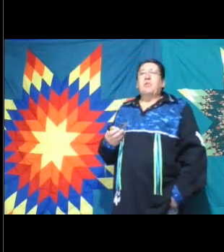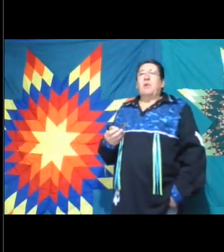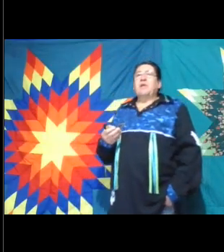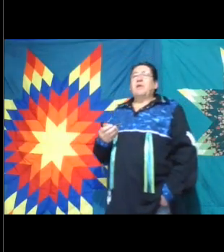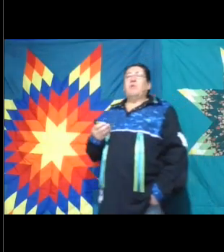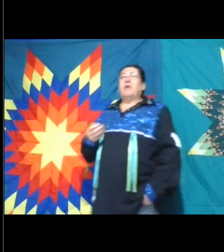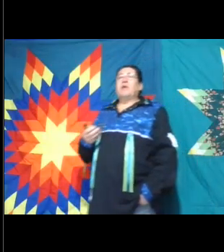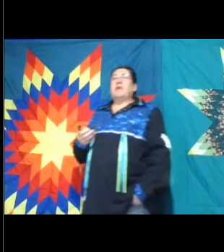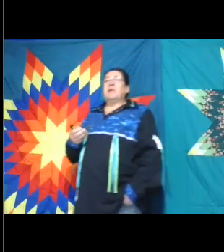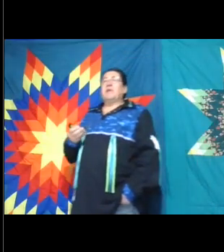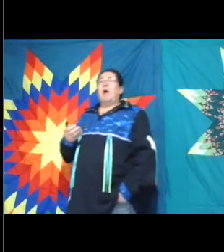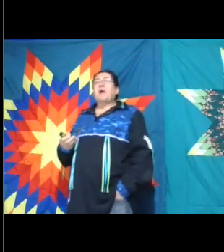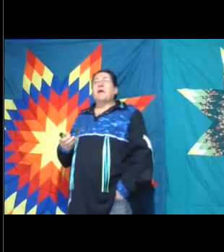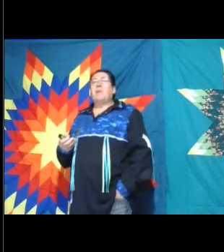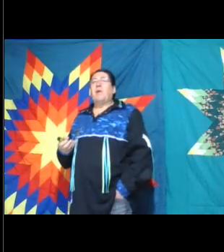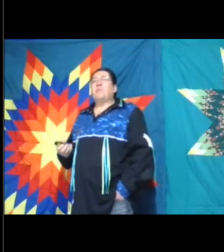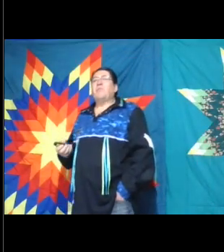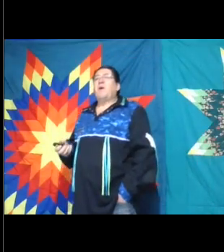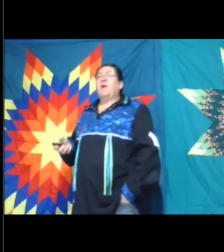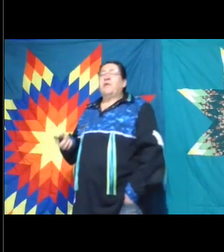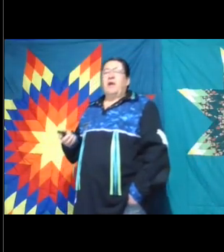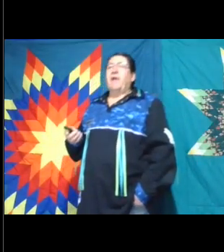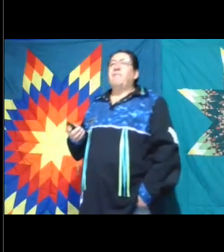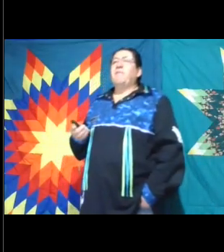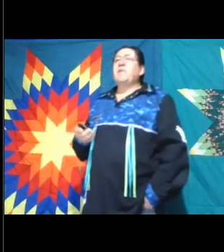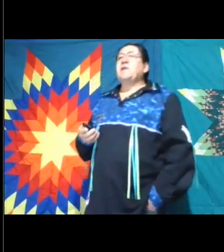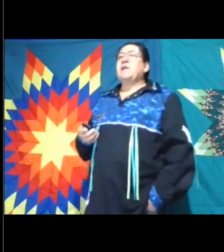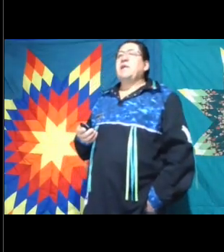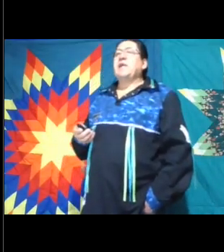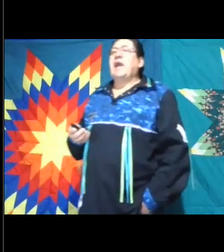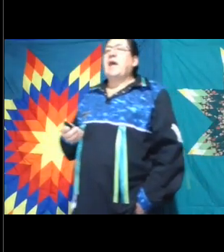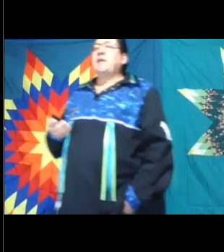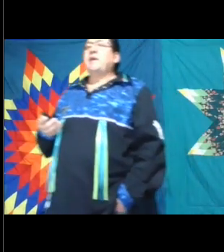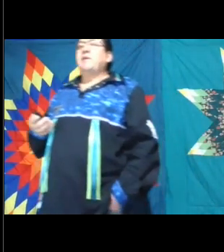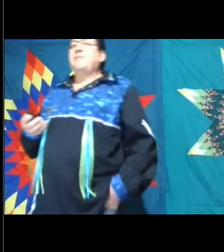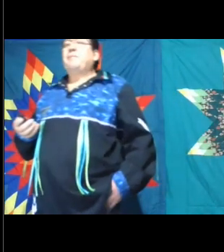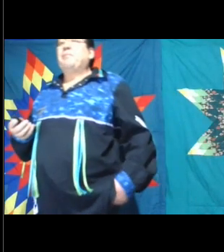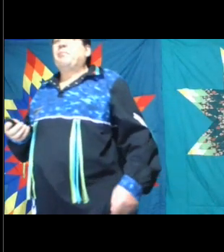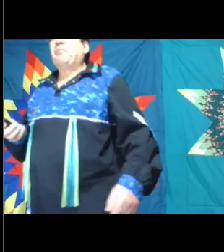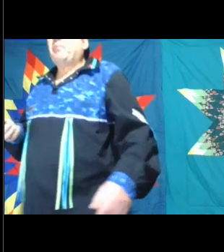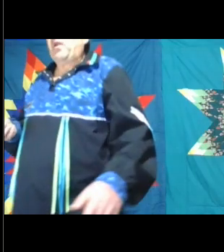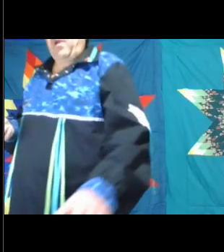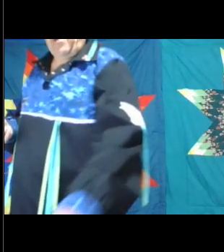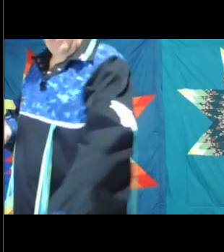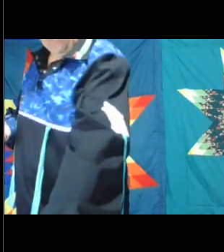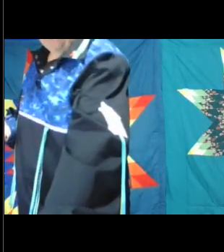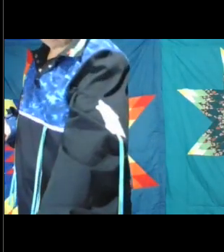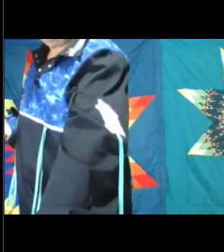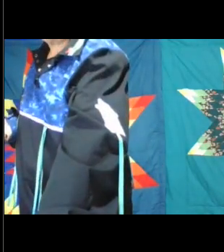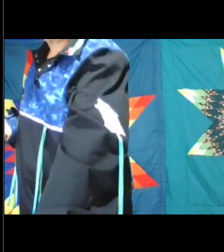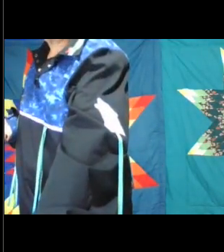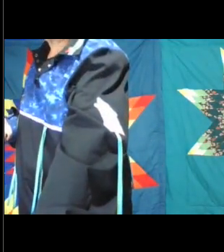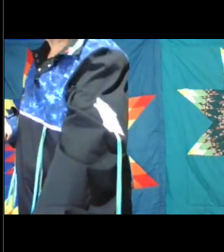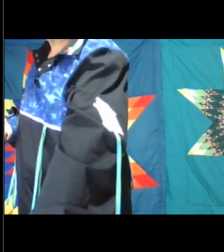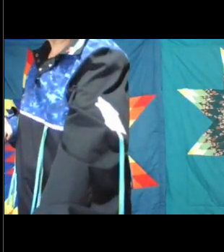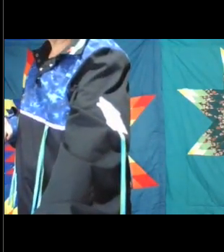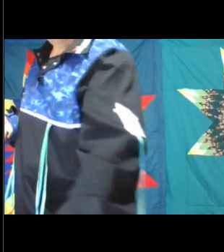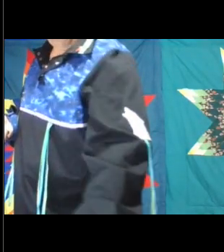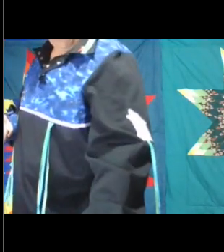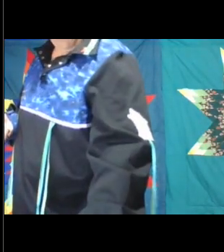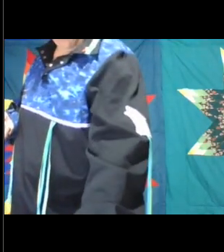I just wanted to quickly talk about the diversity in Canada, how they